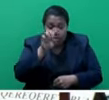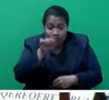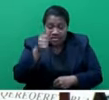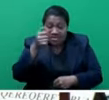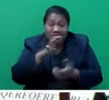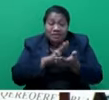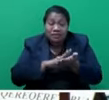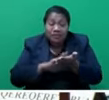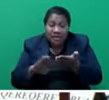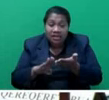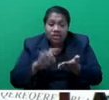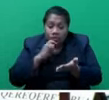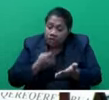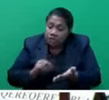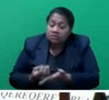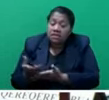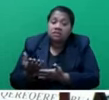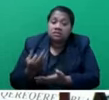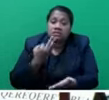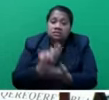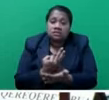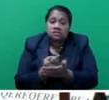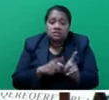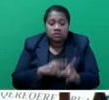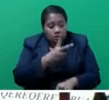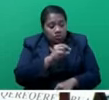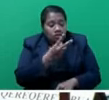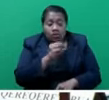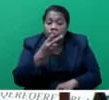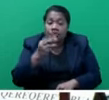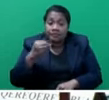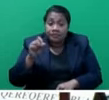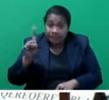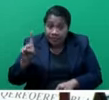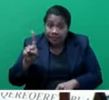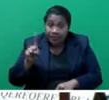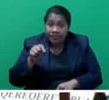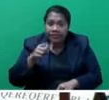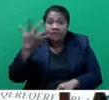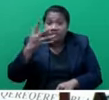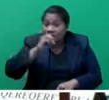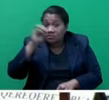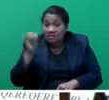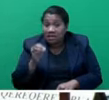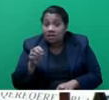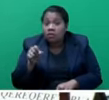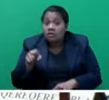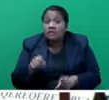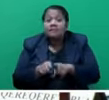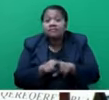to be spent in the financial year 2020-2021 is 15%, that